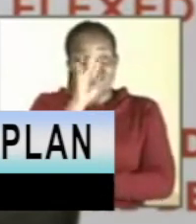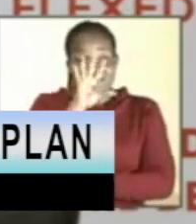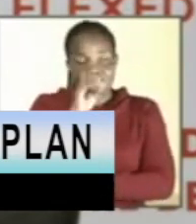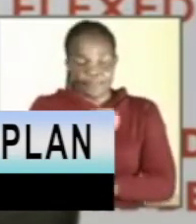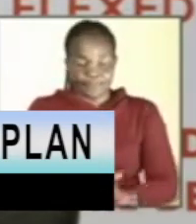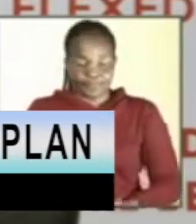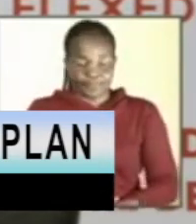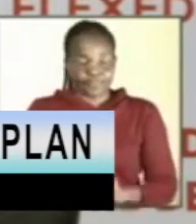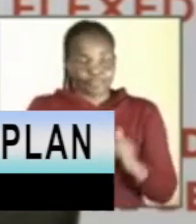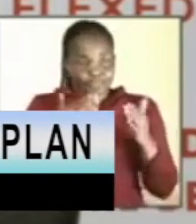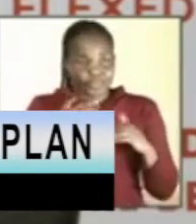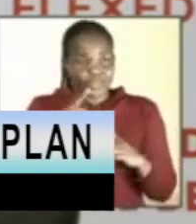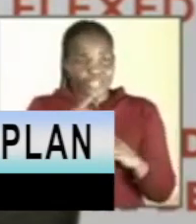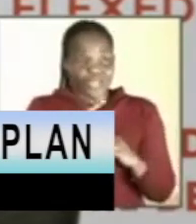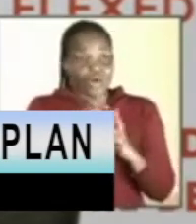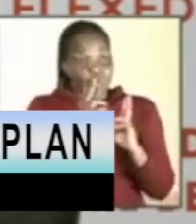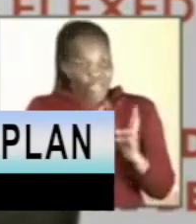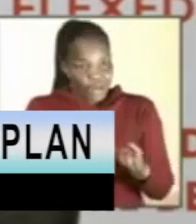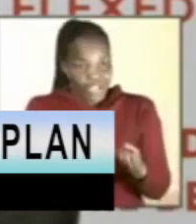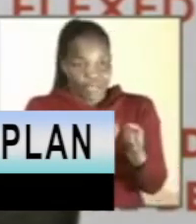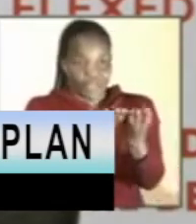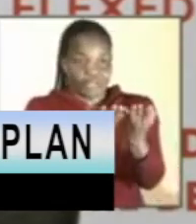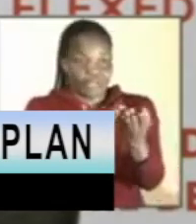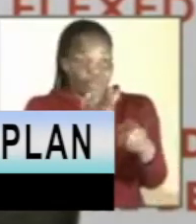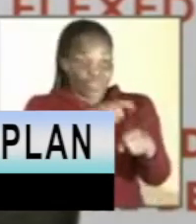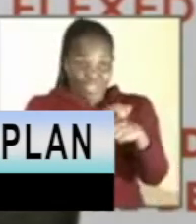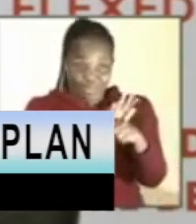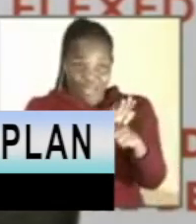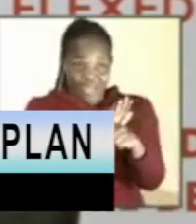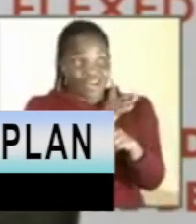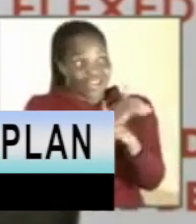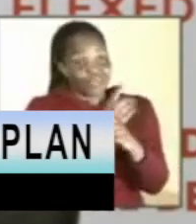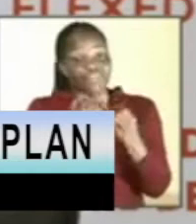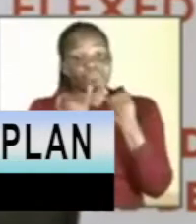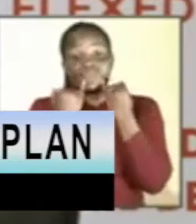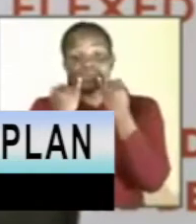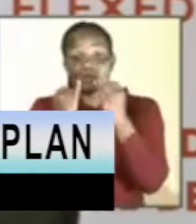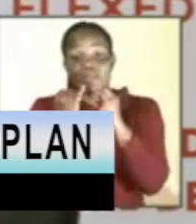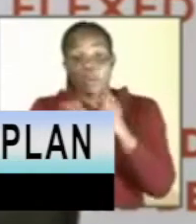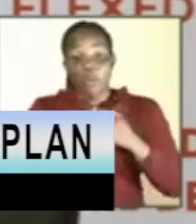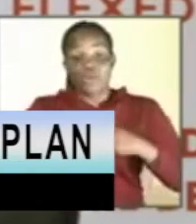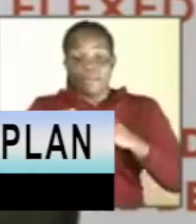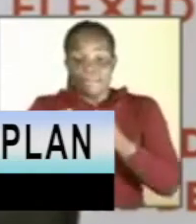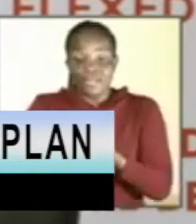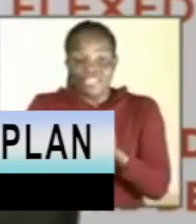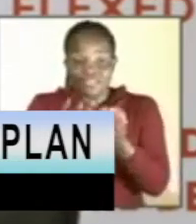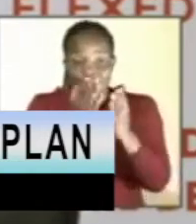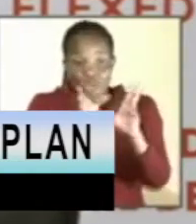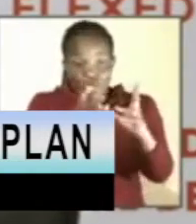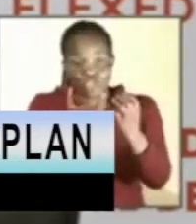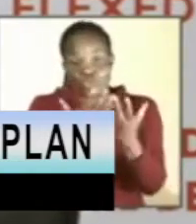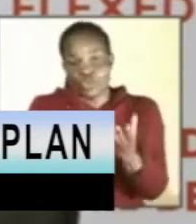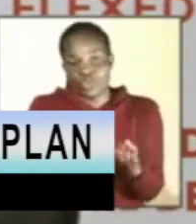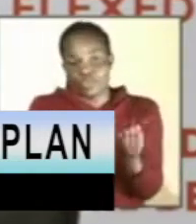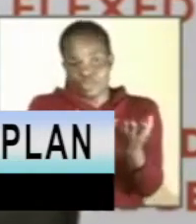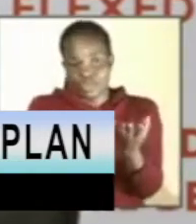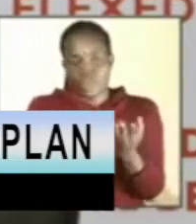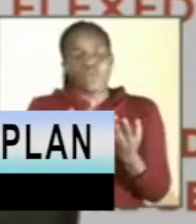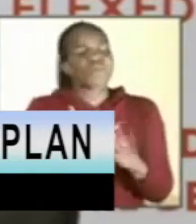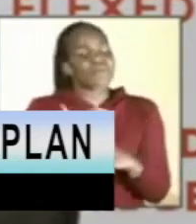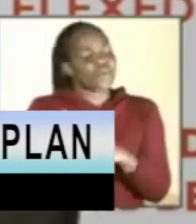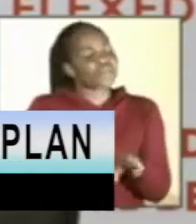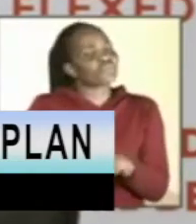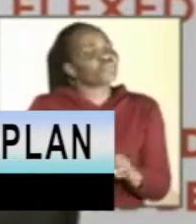also told that water must be given free of charge by the government, and we have also done that very